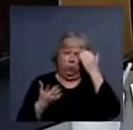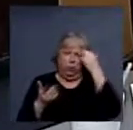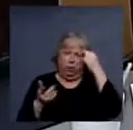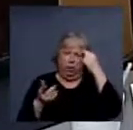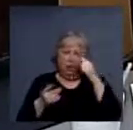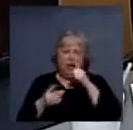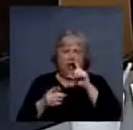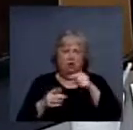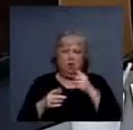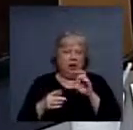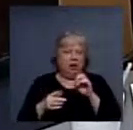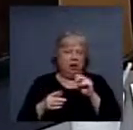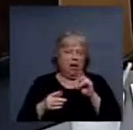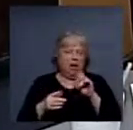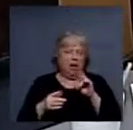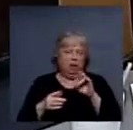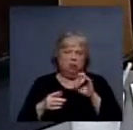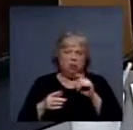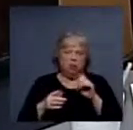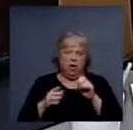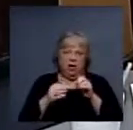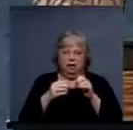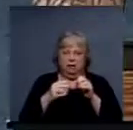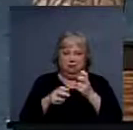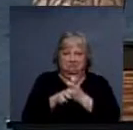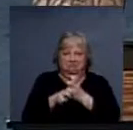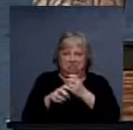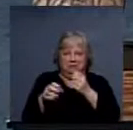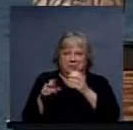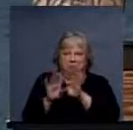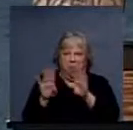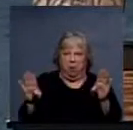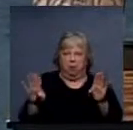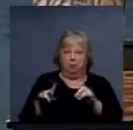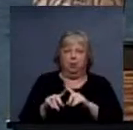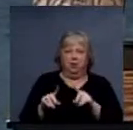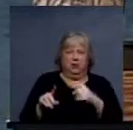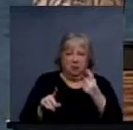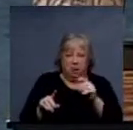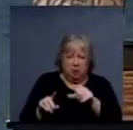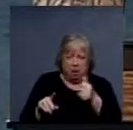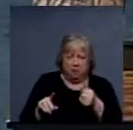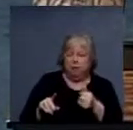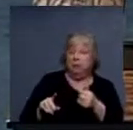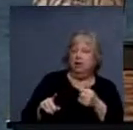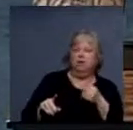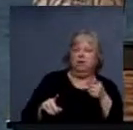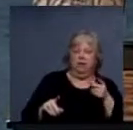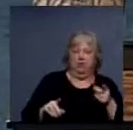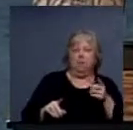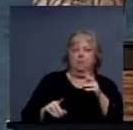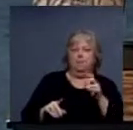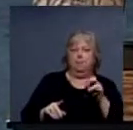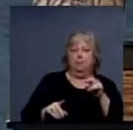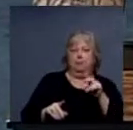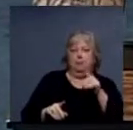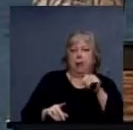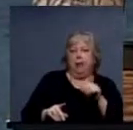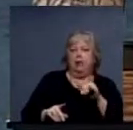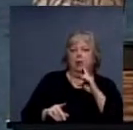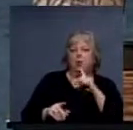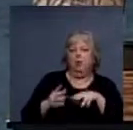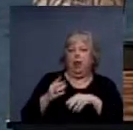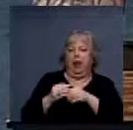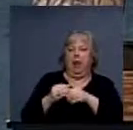just concrete block, there is something else? One problem this facility has that Mandy is addressing is the